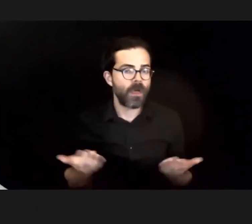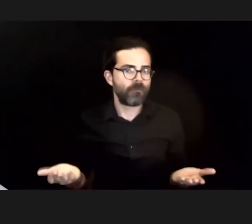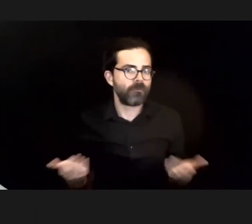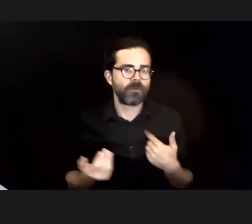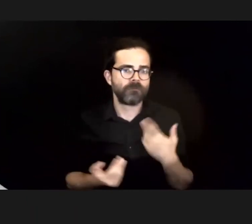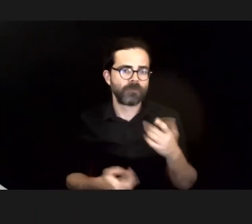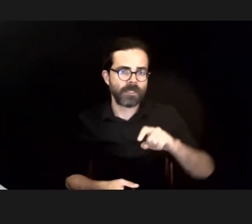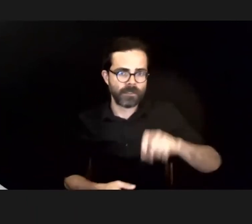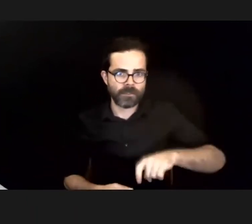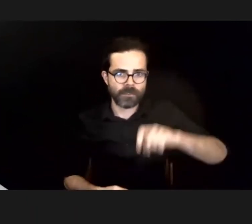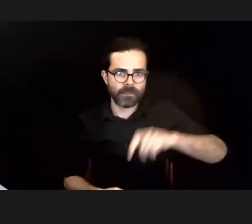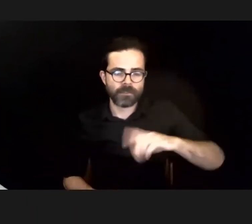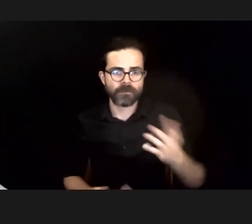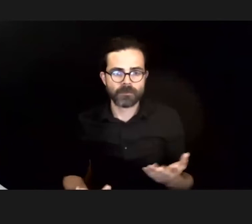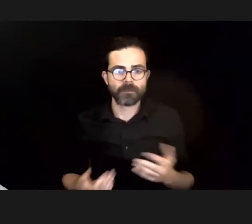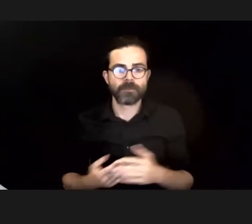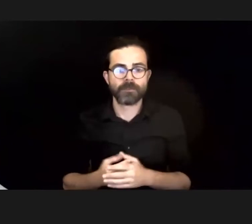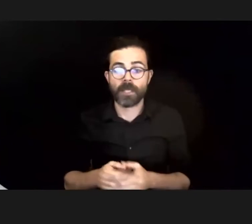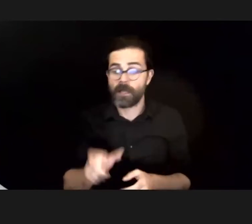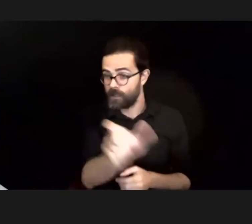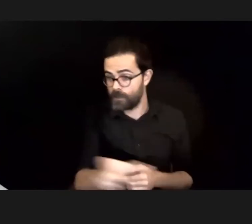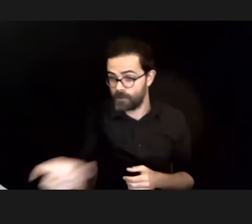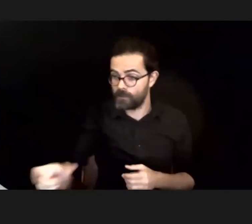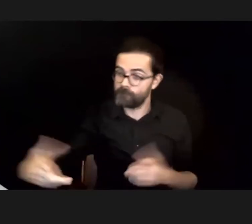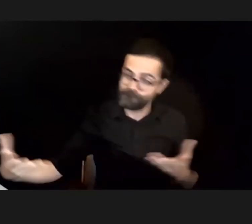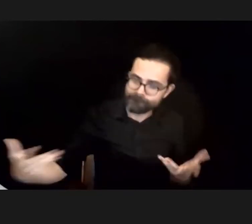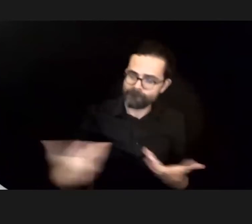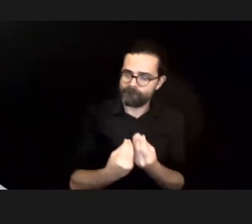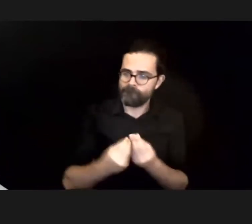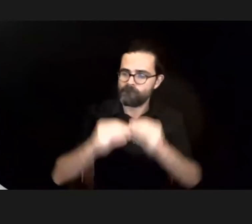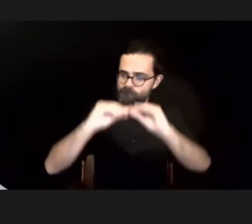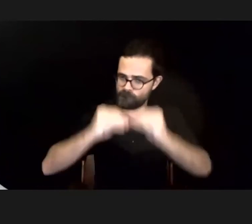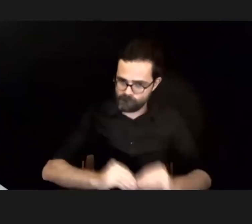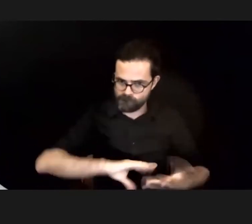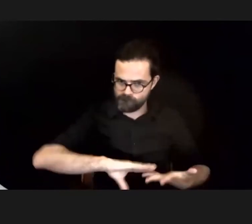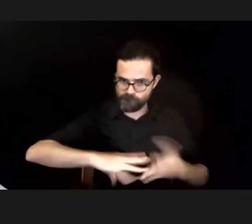the end users, of course. And currently we have more than